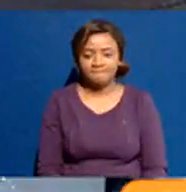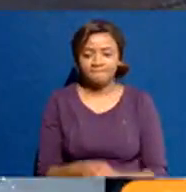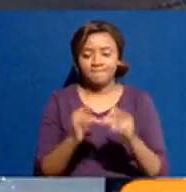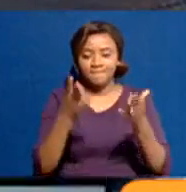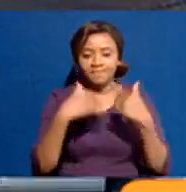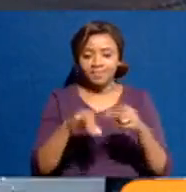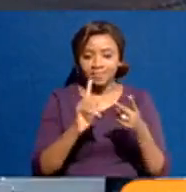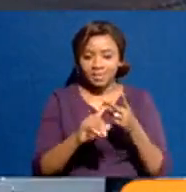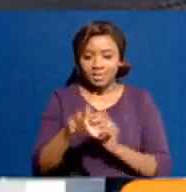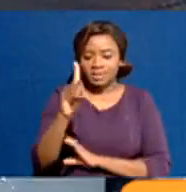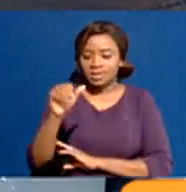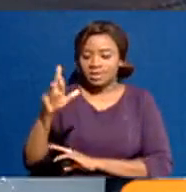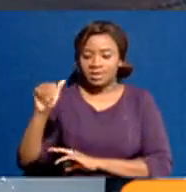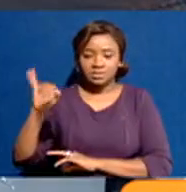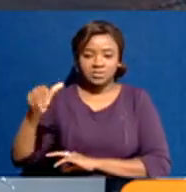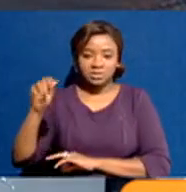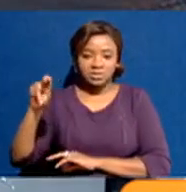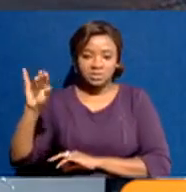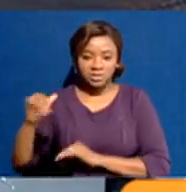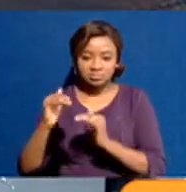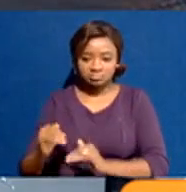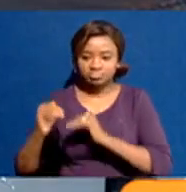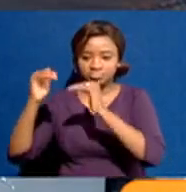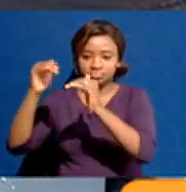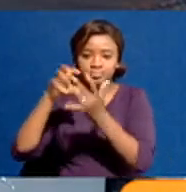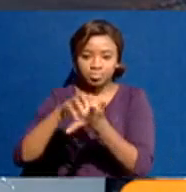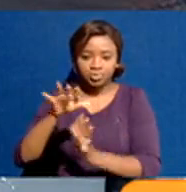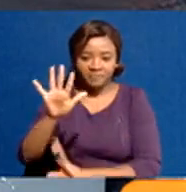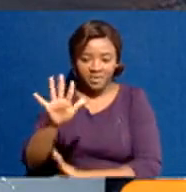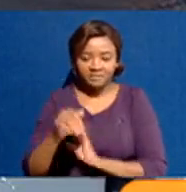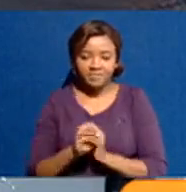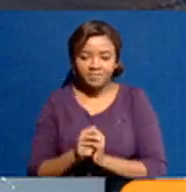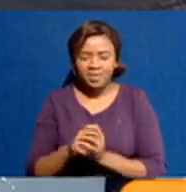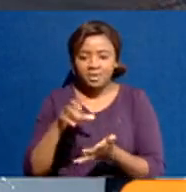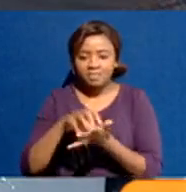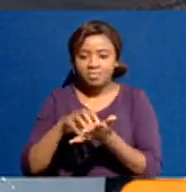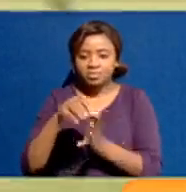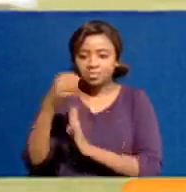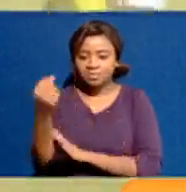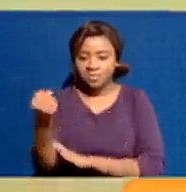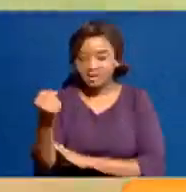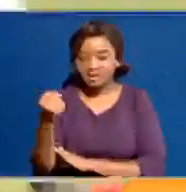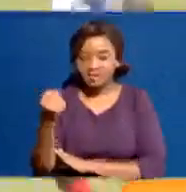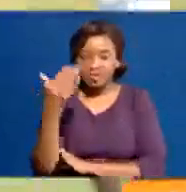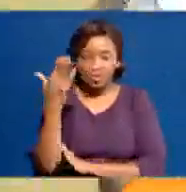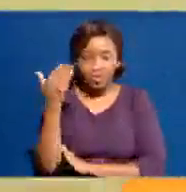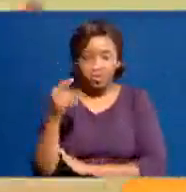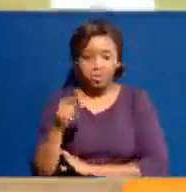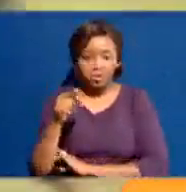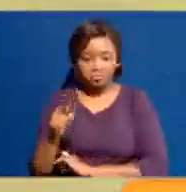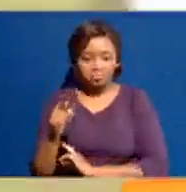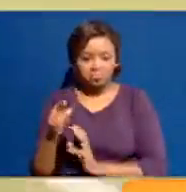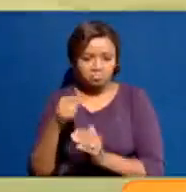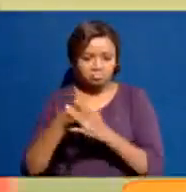Elsewhere, Darajani Gogo have moved up to fifth in the National Super League to close in on promotion to the FKF Premier